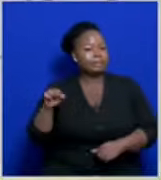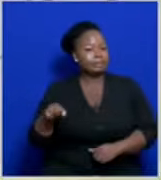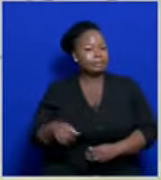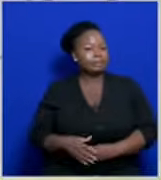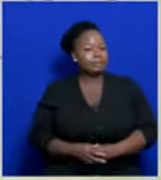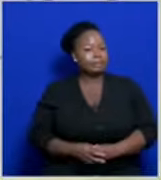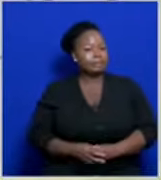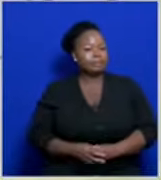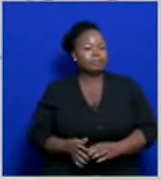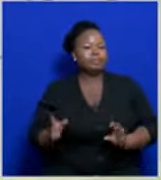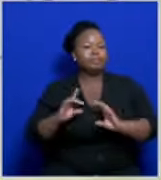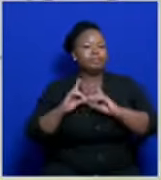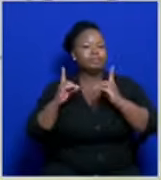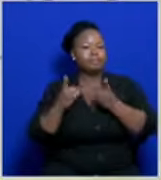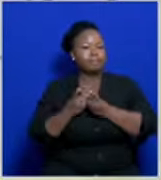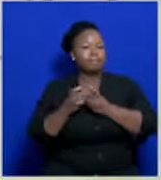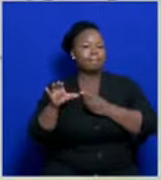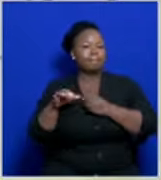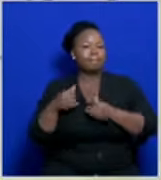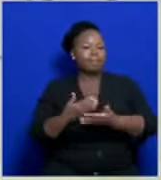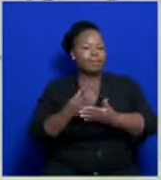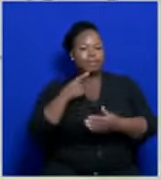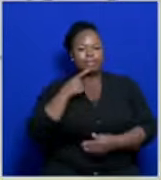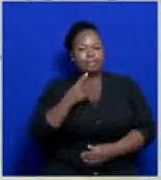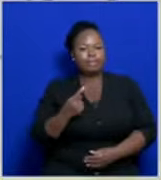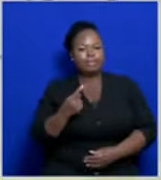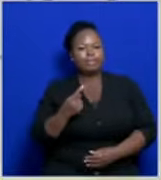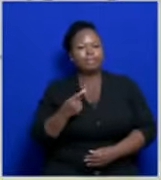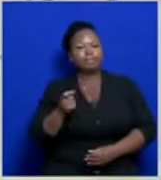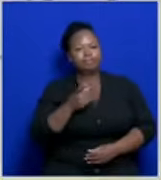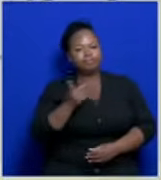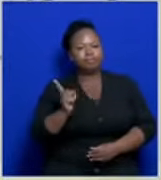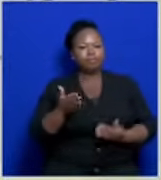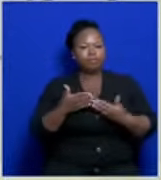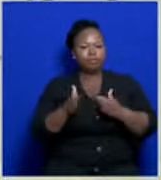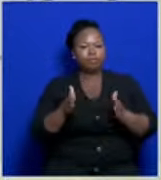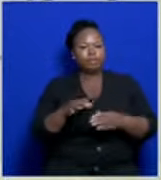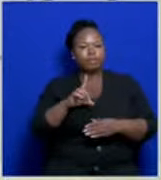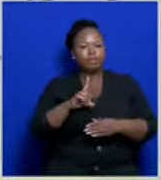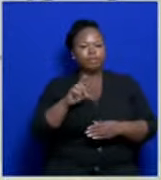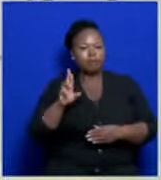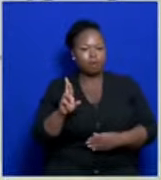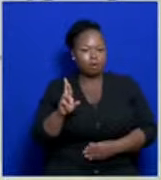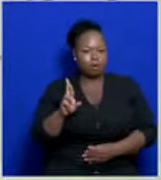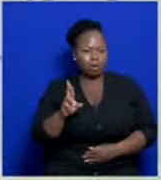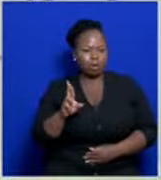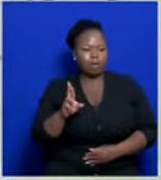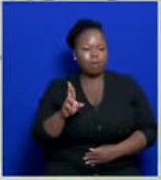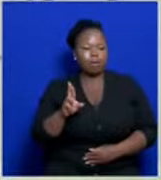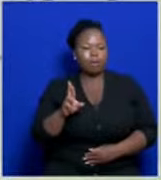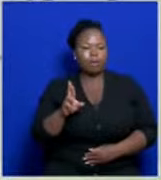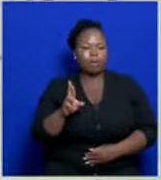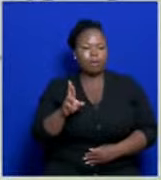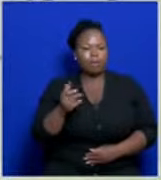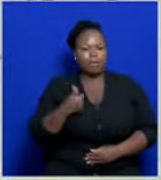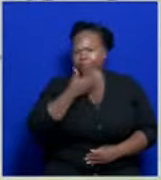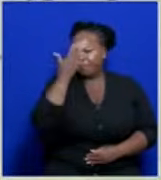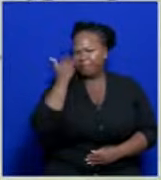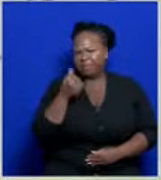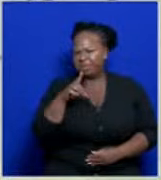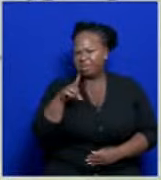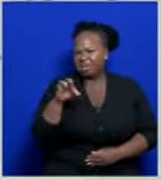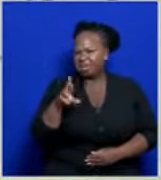Departmentally, I can say they have opened the DR. No, we don't know what a DR is. Disciplinary